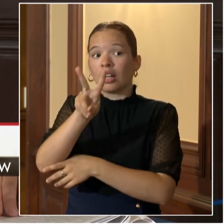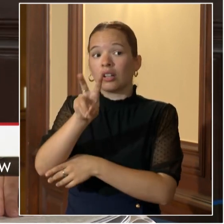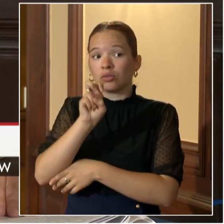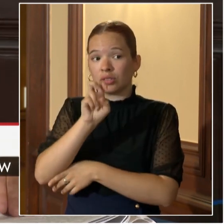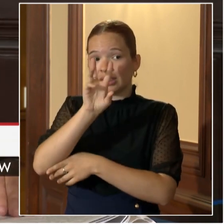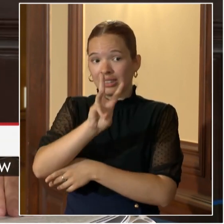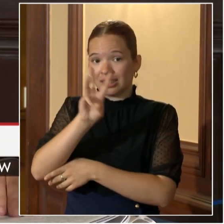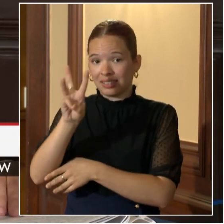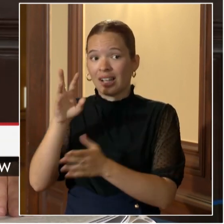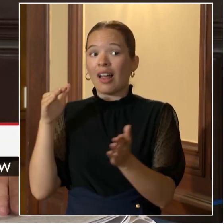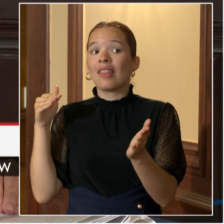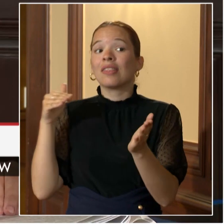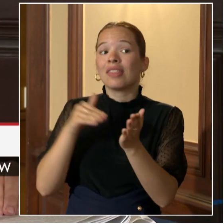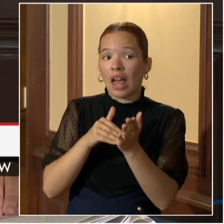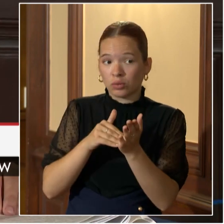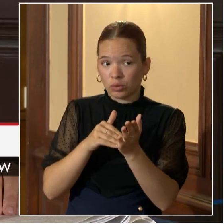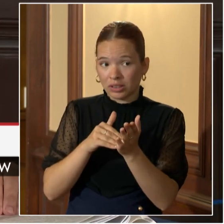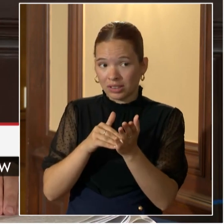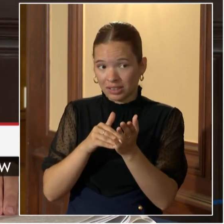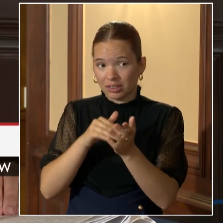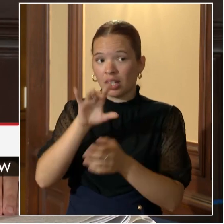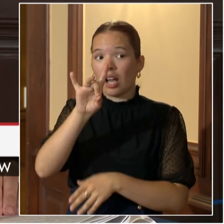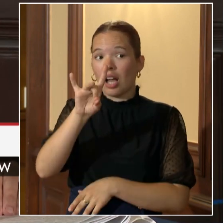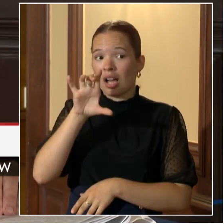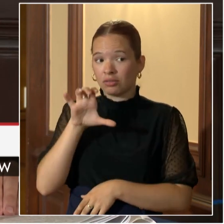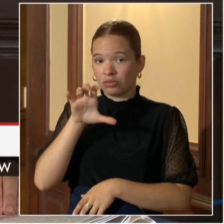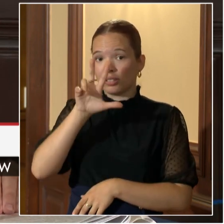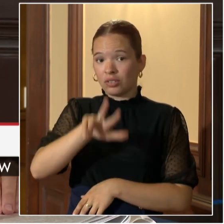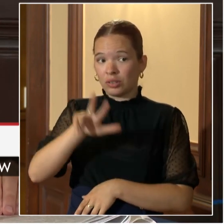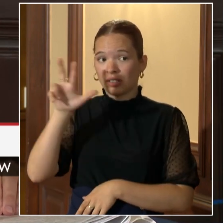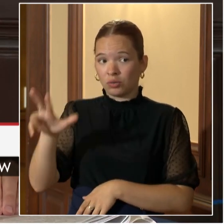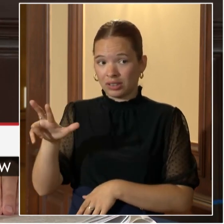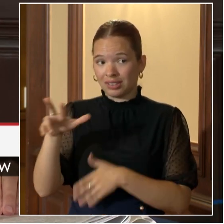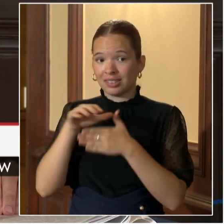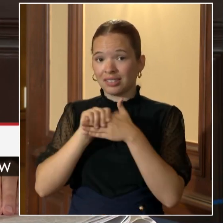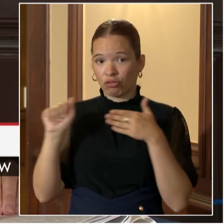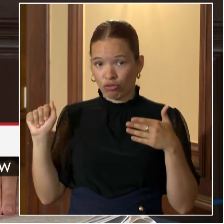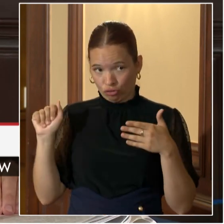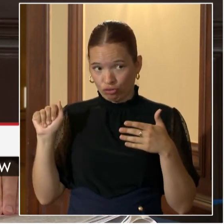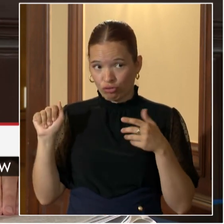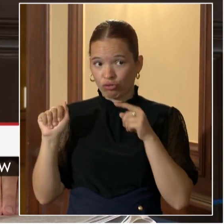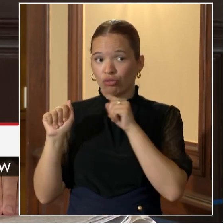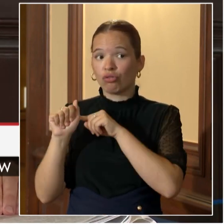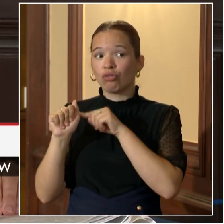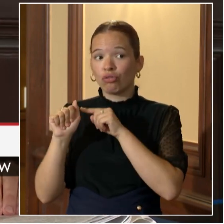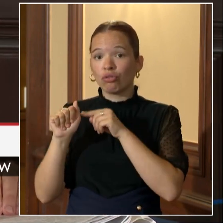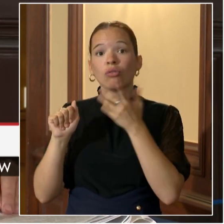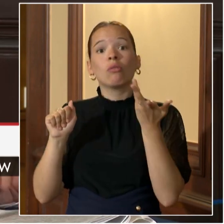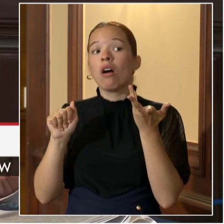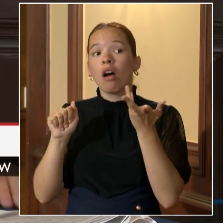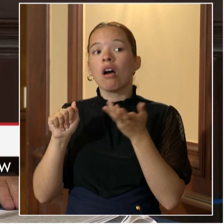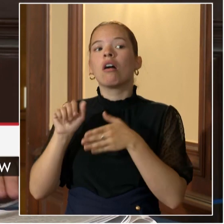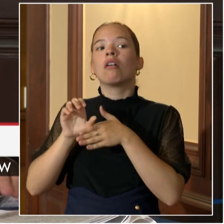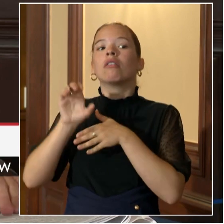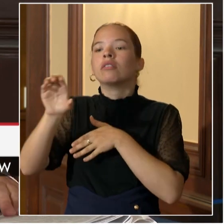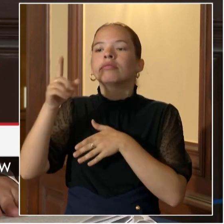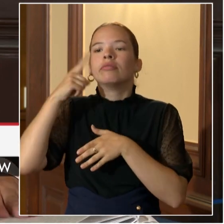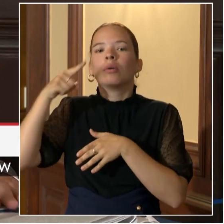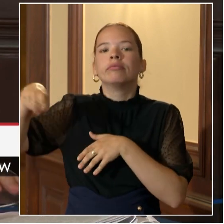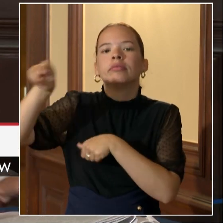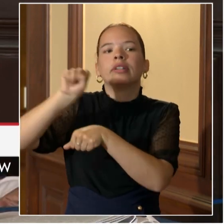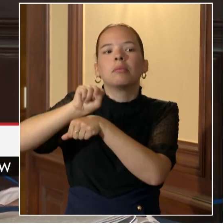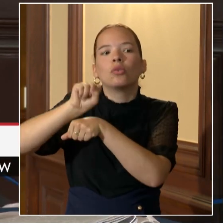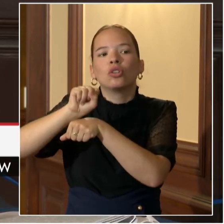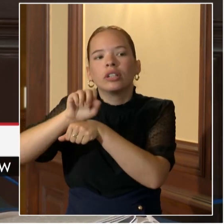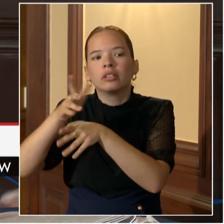$266,833, consisting of $162,000 in the personnel services assigned to the Office of Statehood Delegation